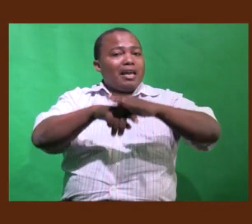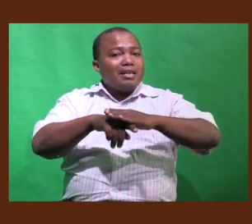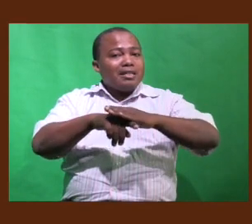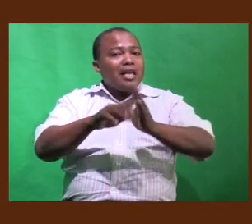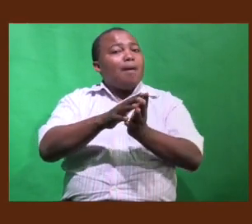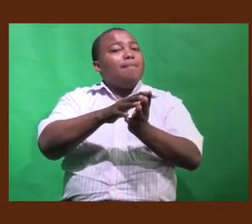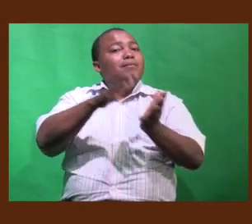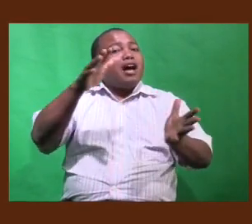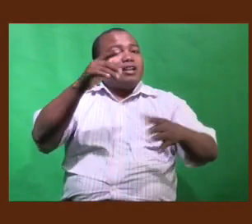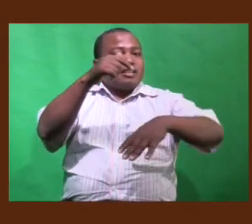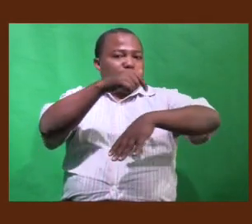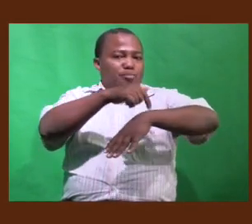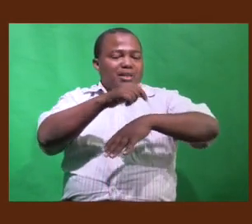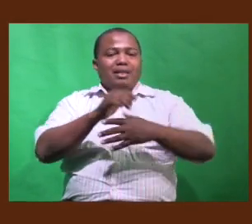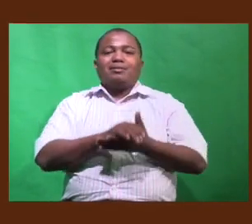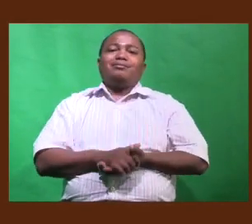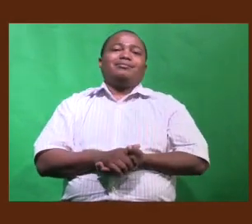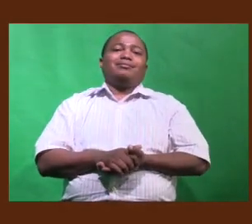period.